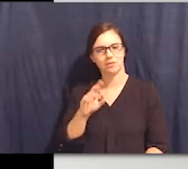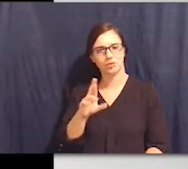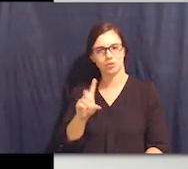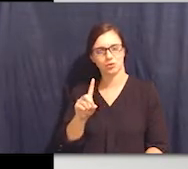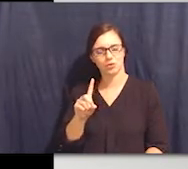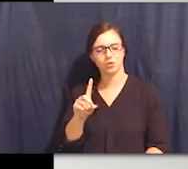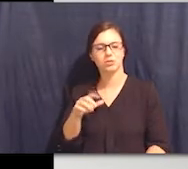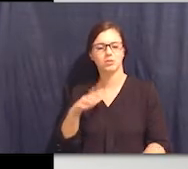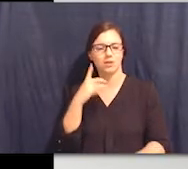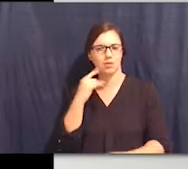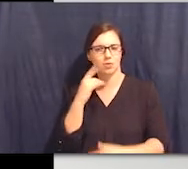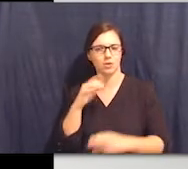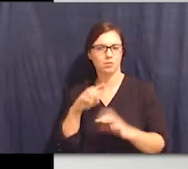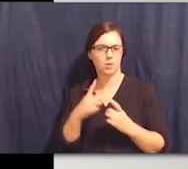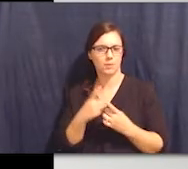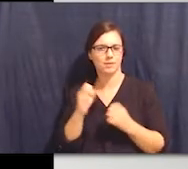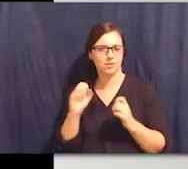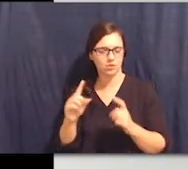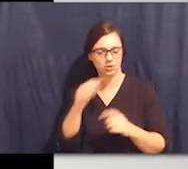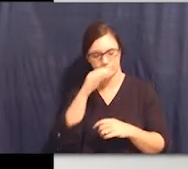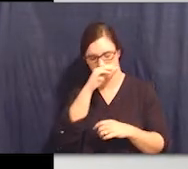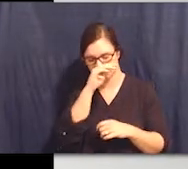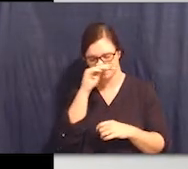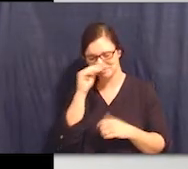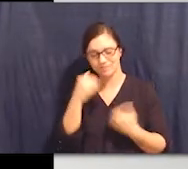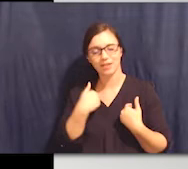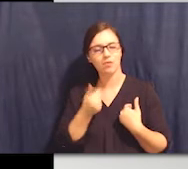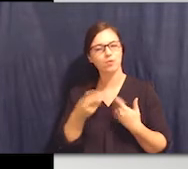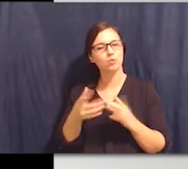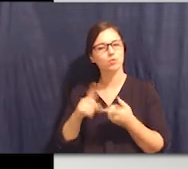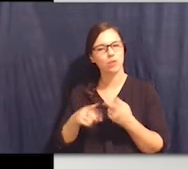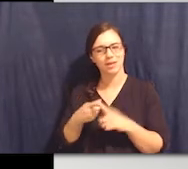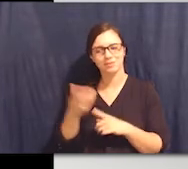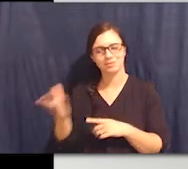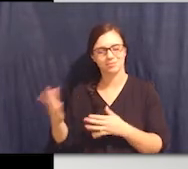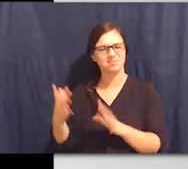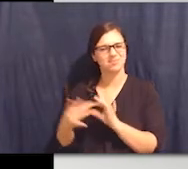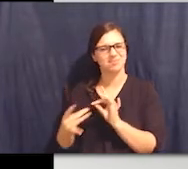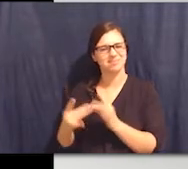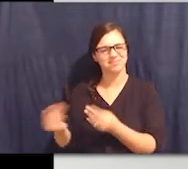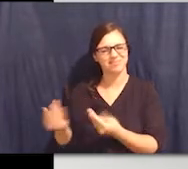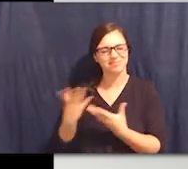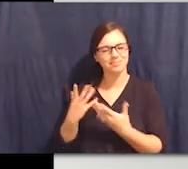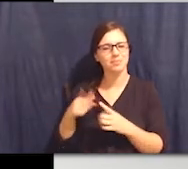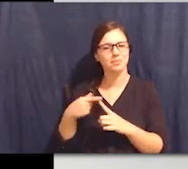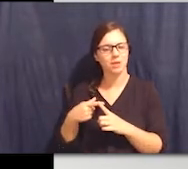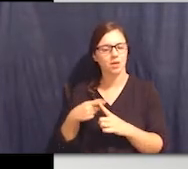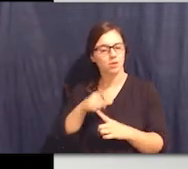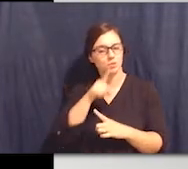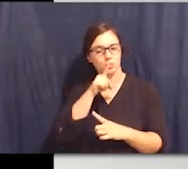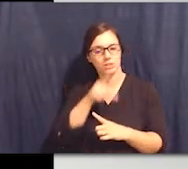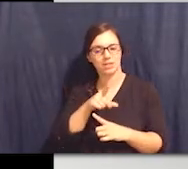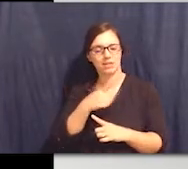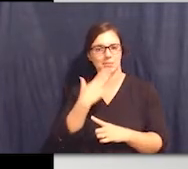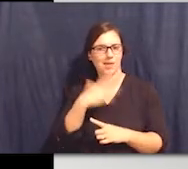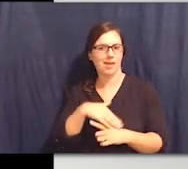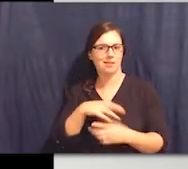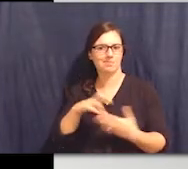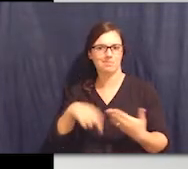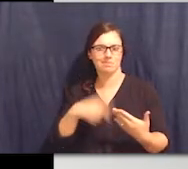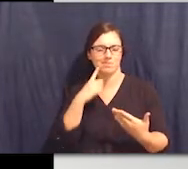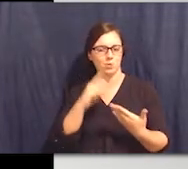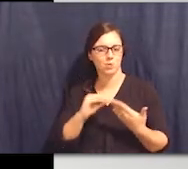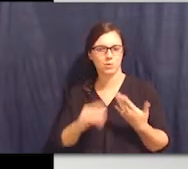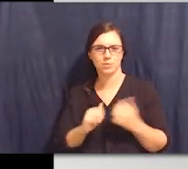California Department of Education. And I have some friends there who were talking to me about they have really poor outcomes for students